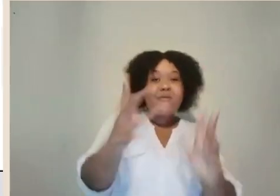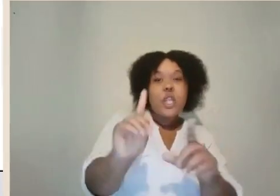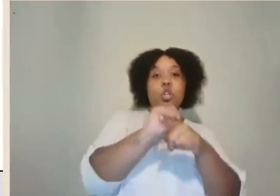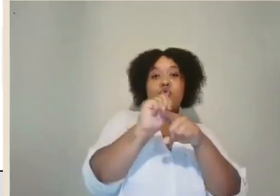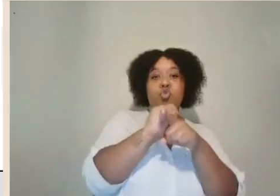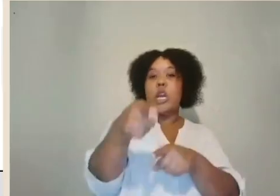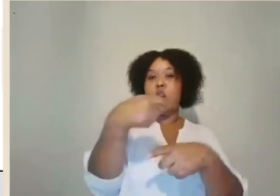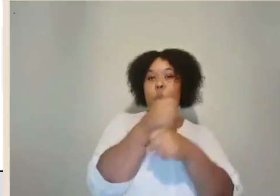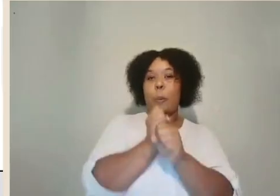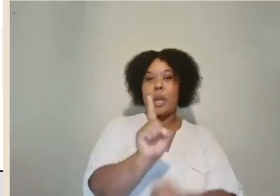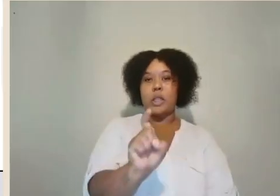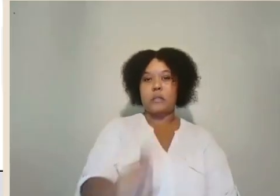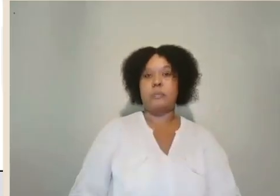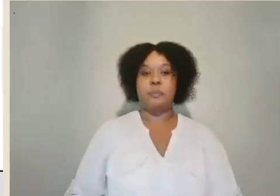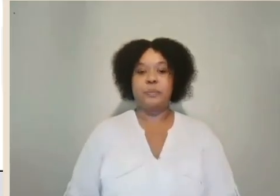here?